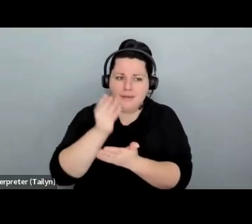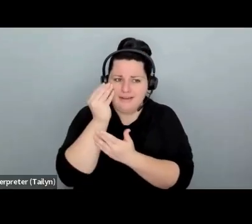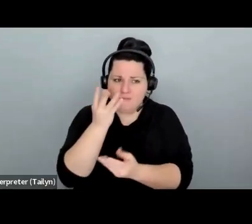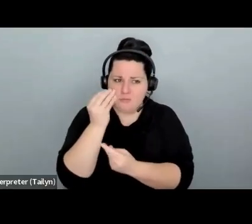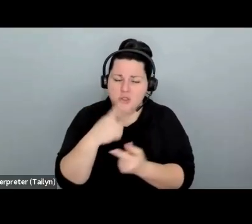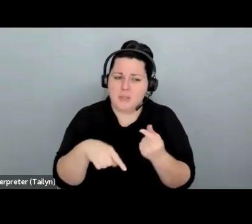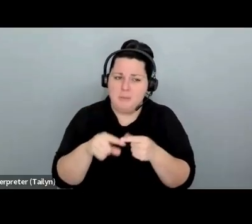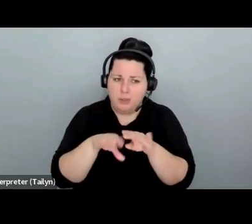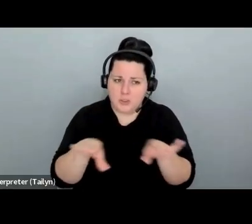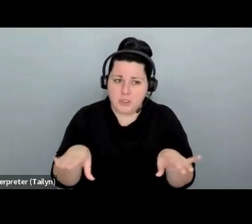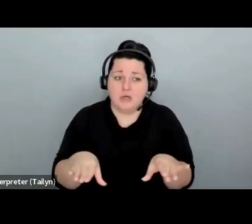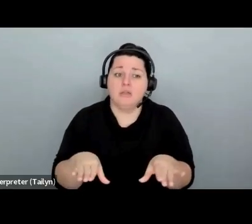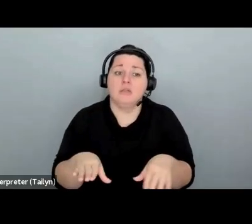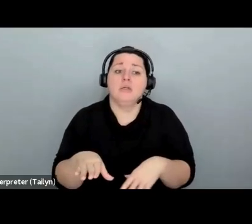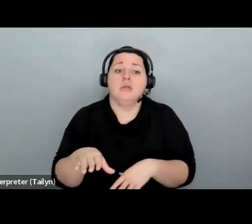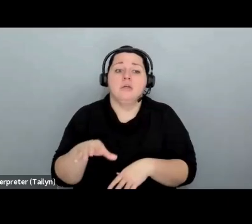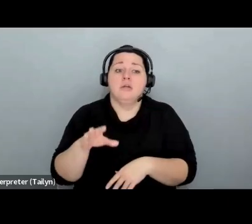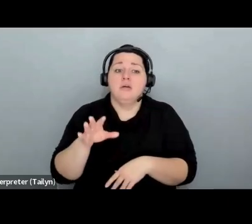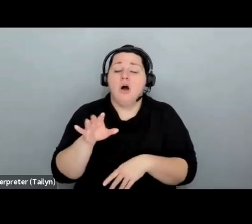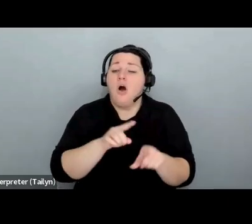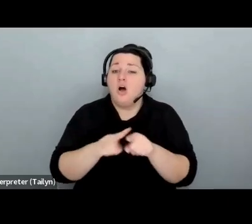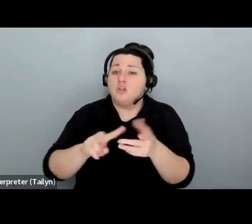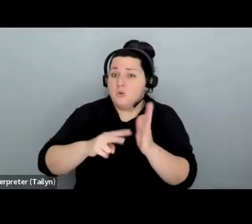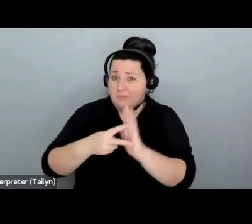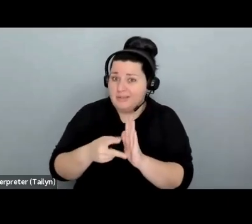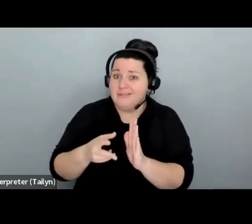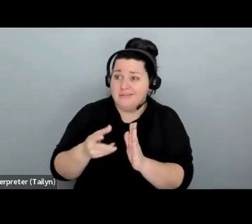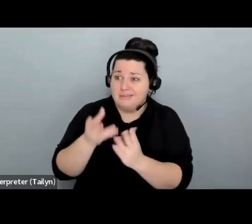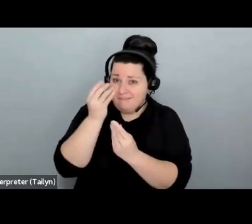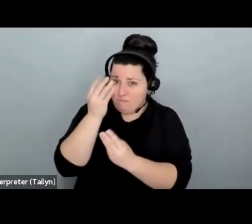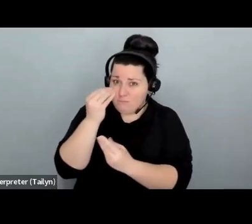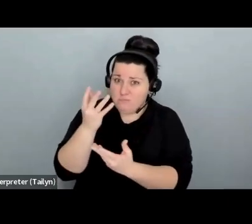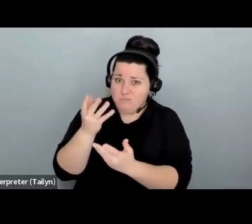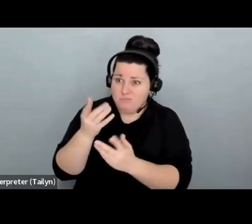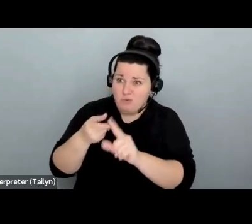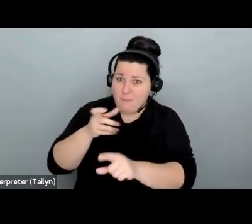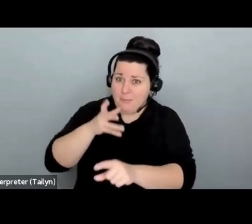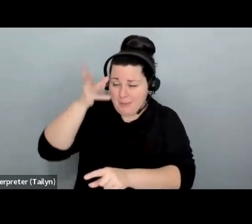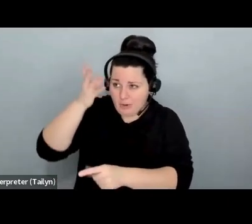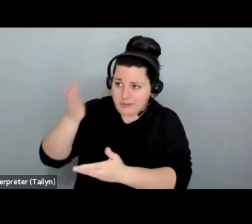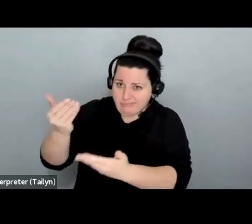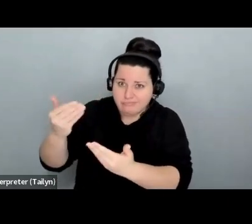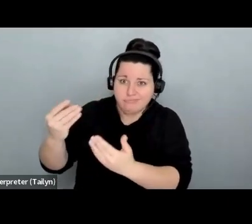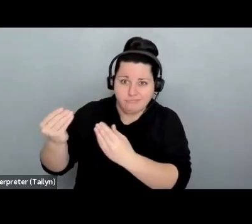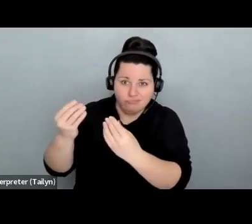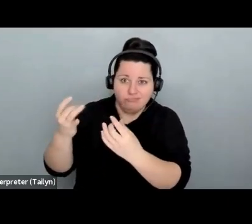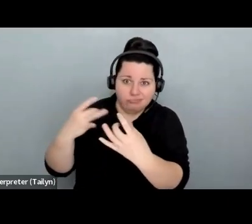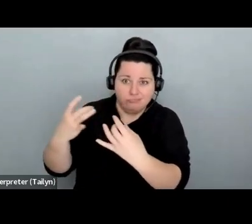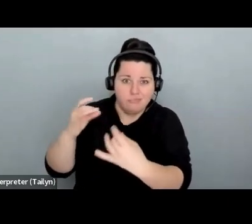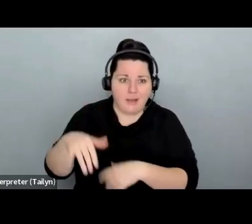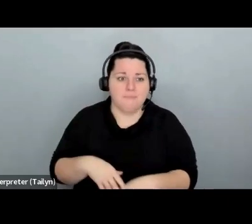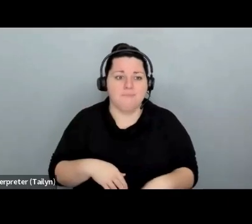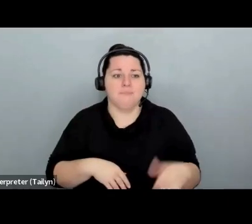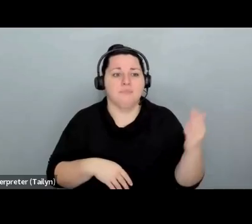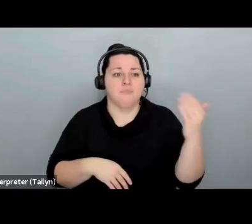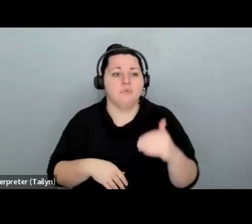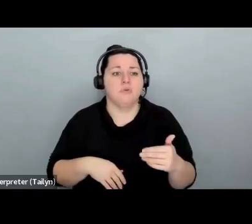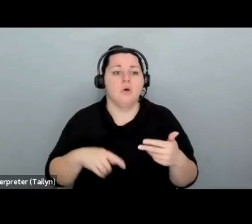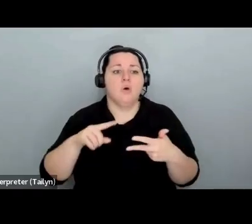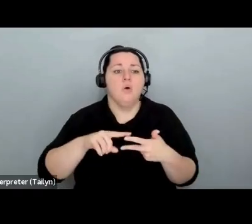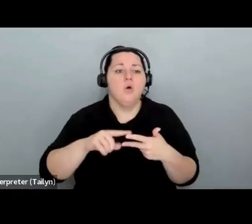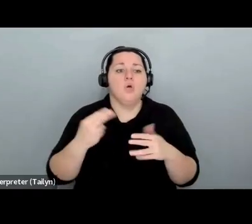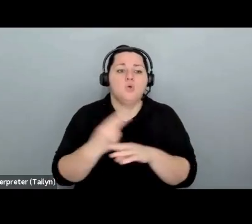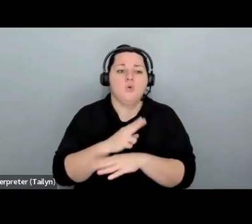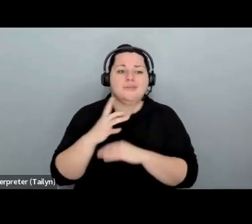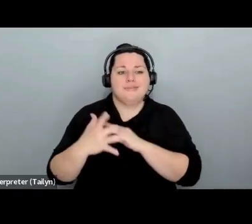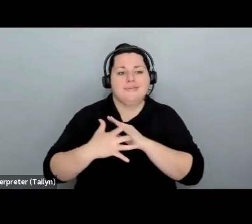about the child, including information provided by the parent. using technical sound instruments